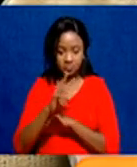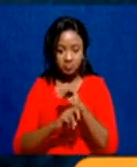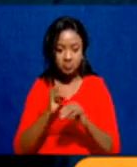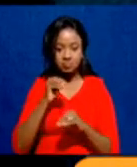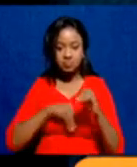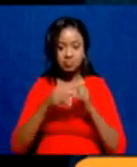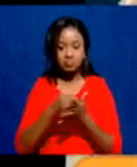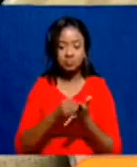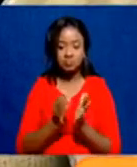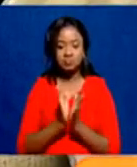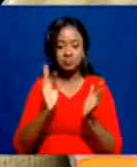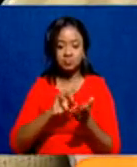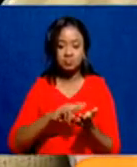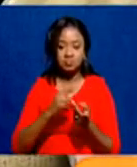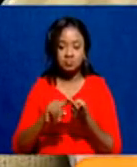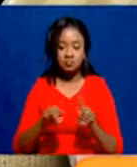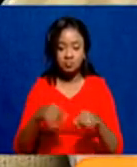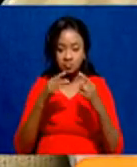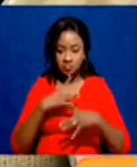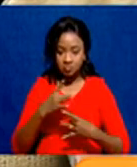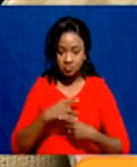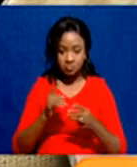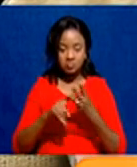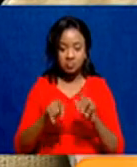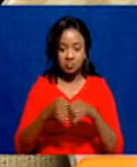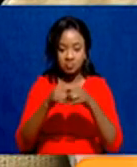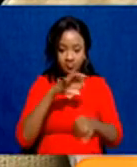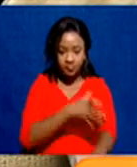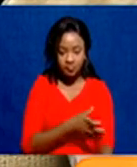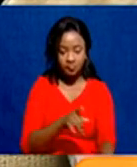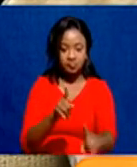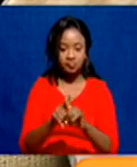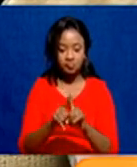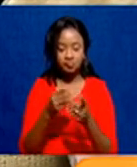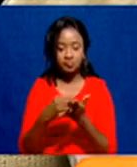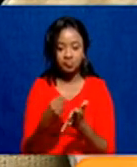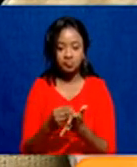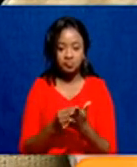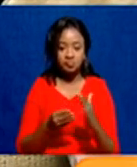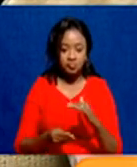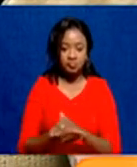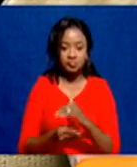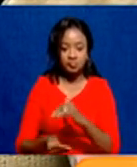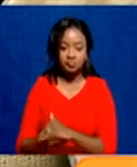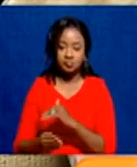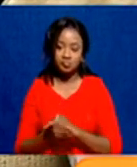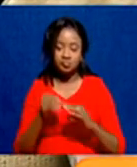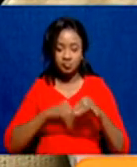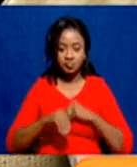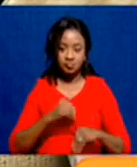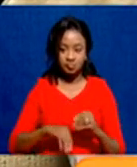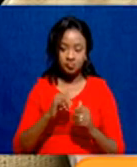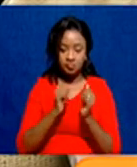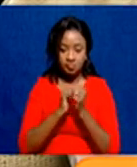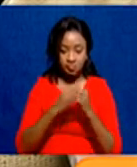corruption, conflict of interest, abuse of office and money laundering. On 18th December 2023, the